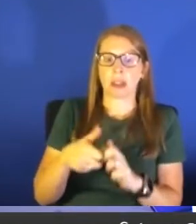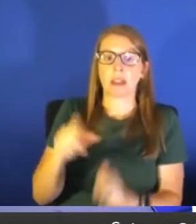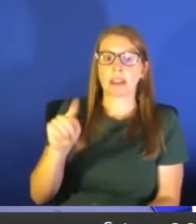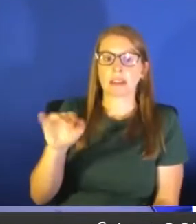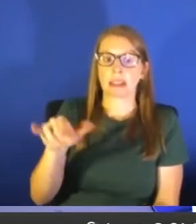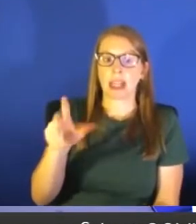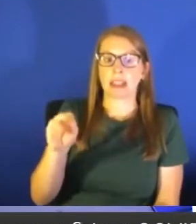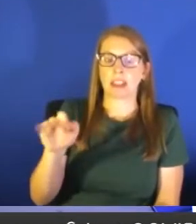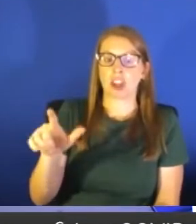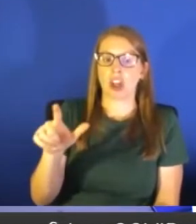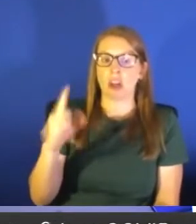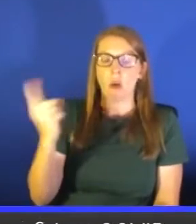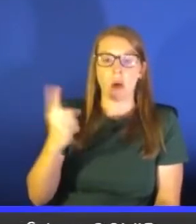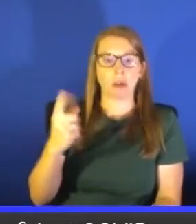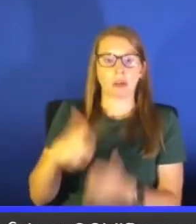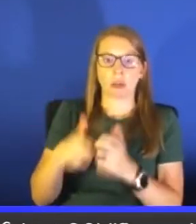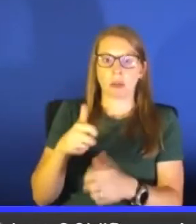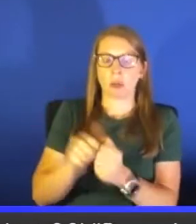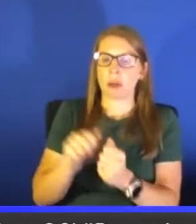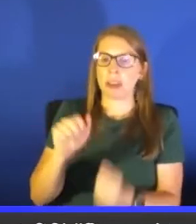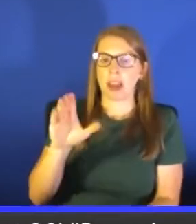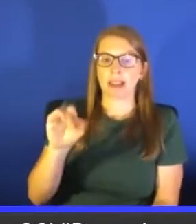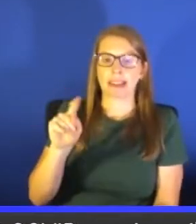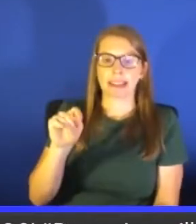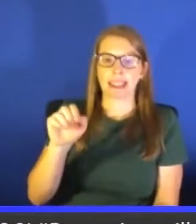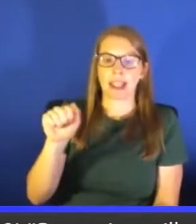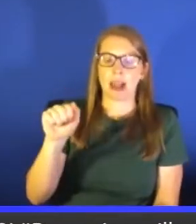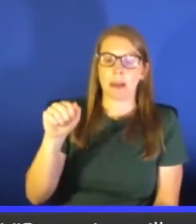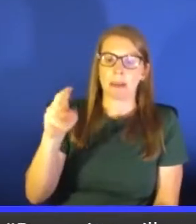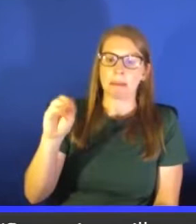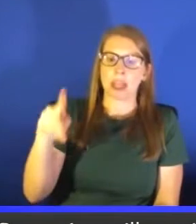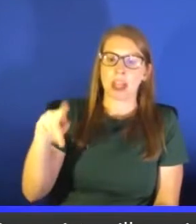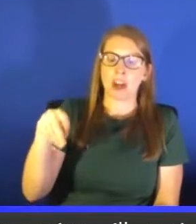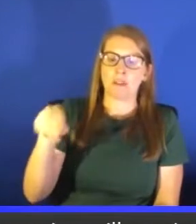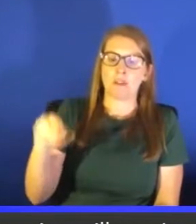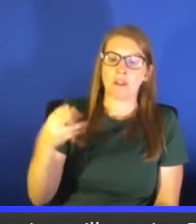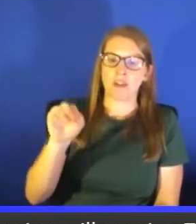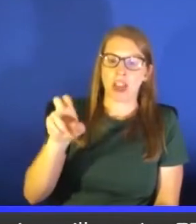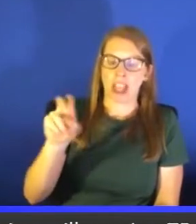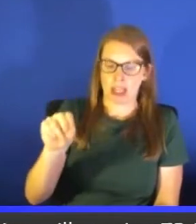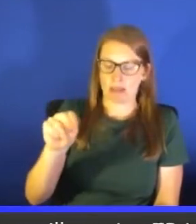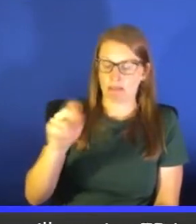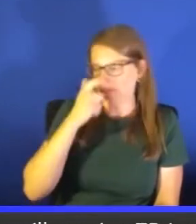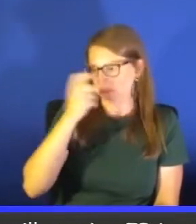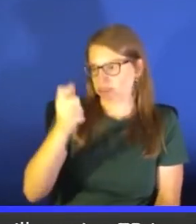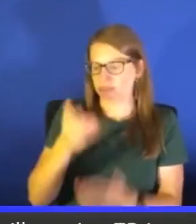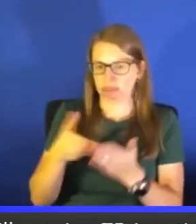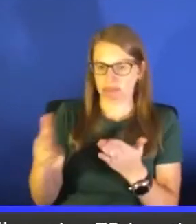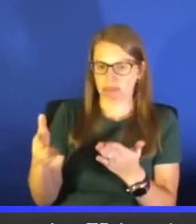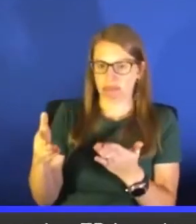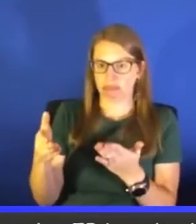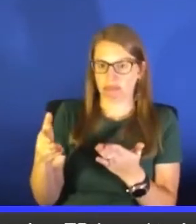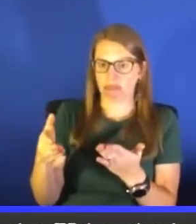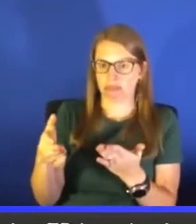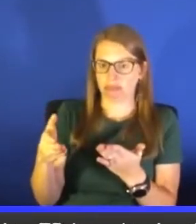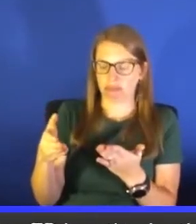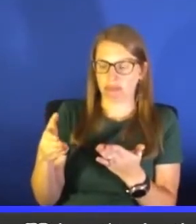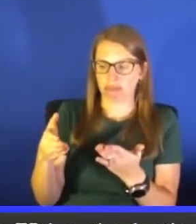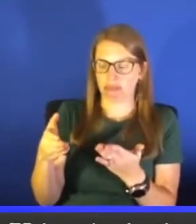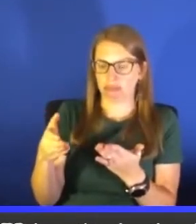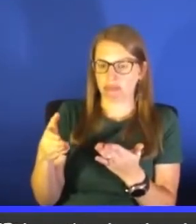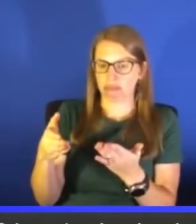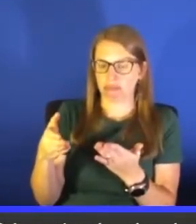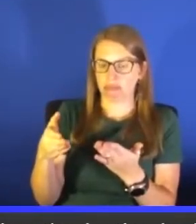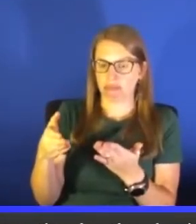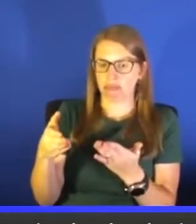having trouble with acetaminophen. That is one of those interesting substances that probably, if went through the FDA process nowadays, may have